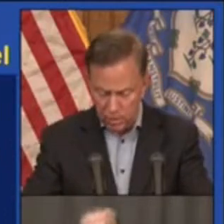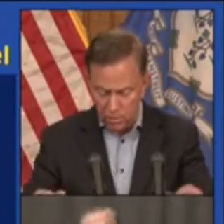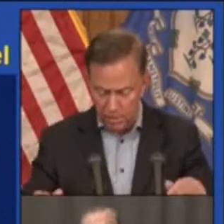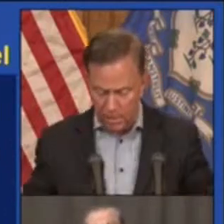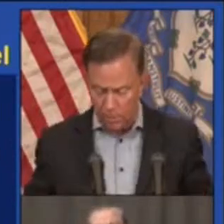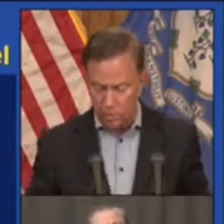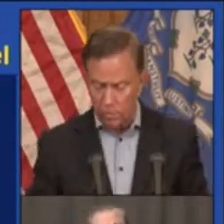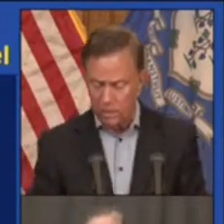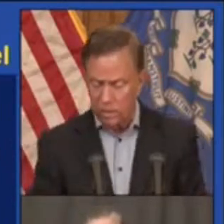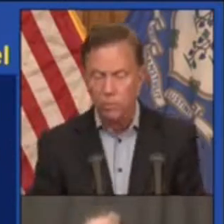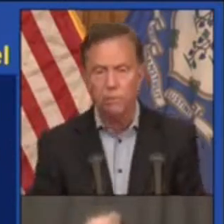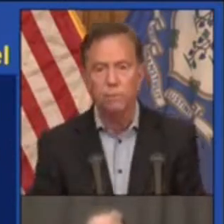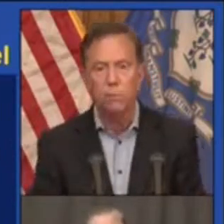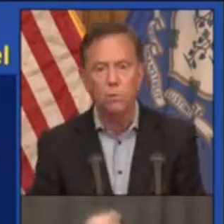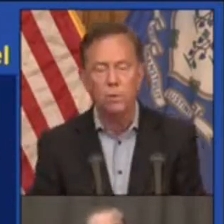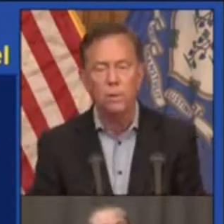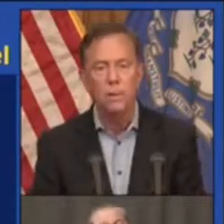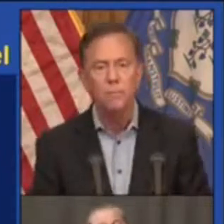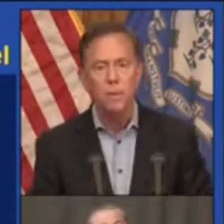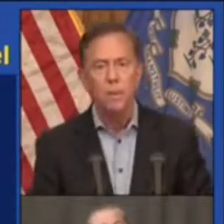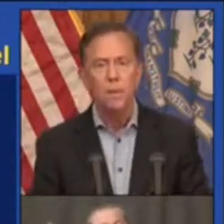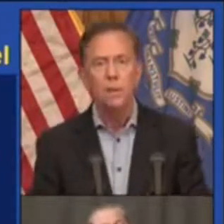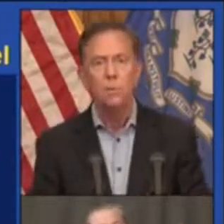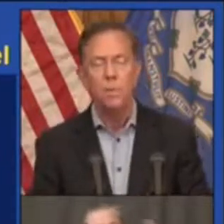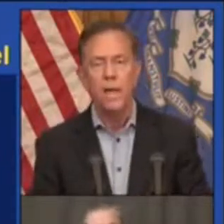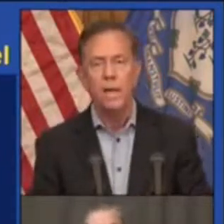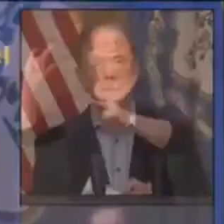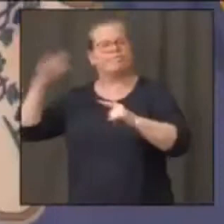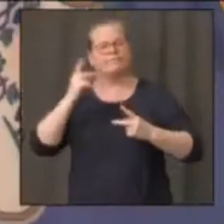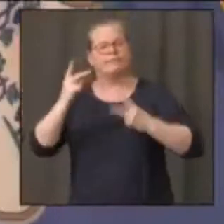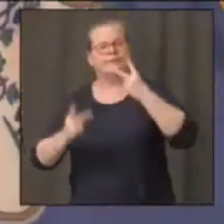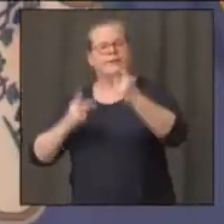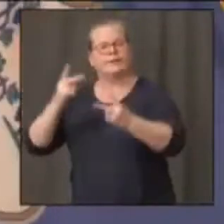strict about how we do that going forward. You know, with that,